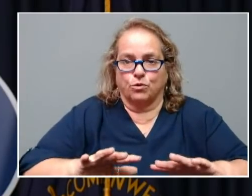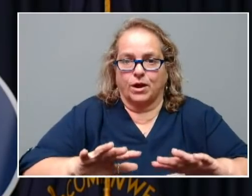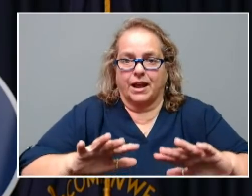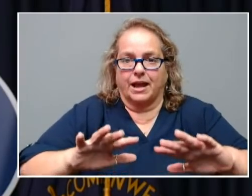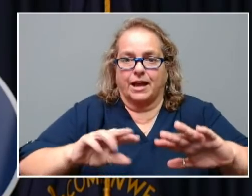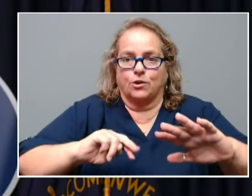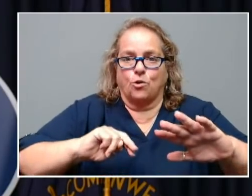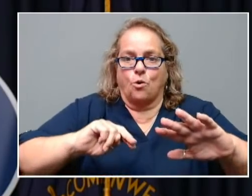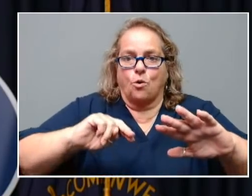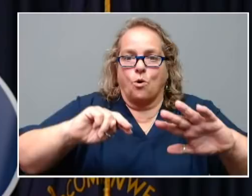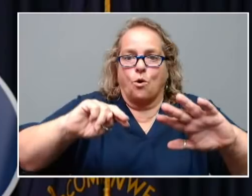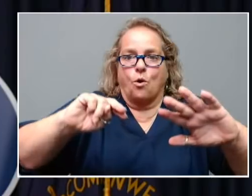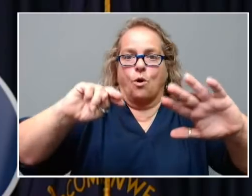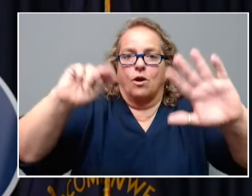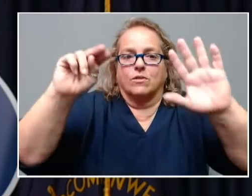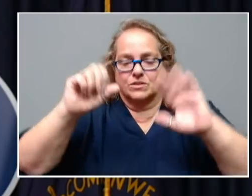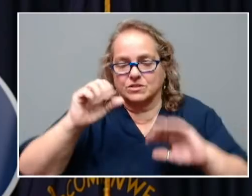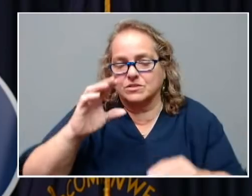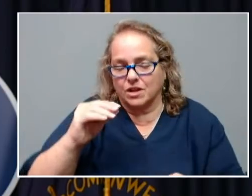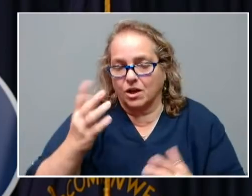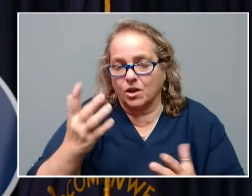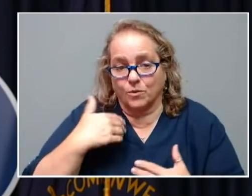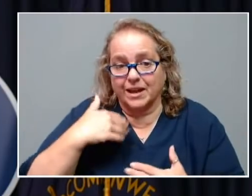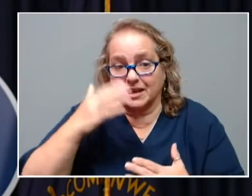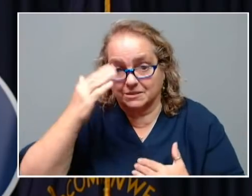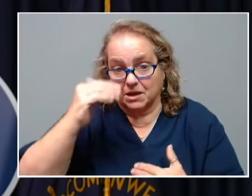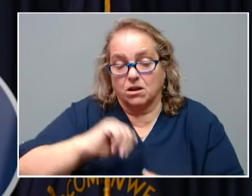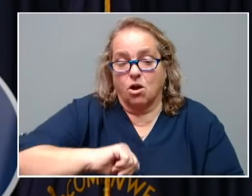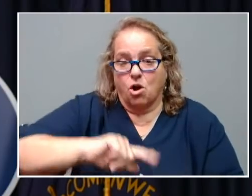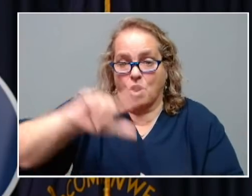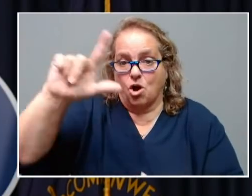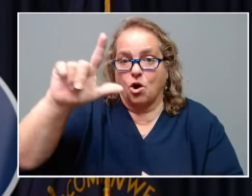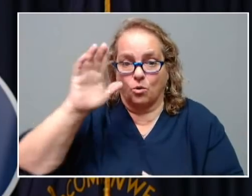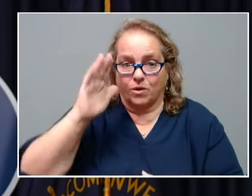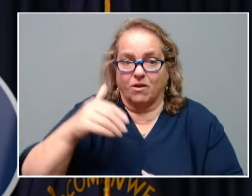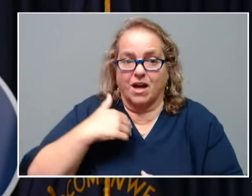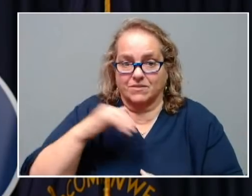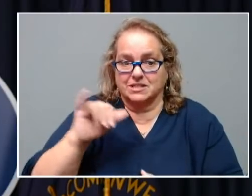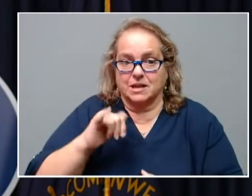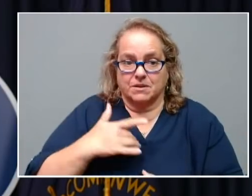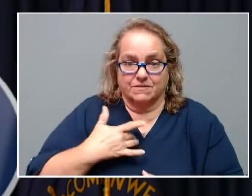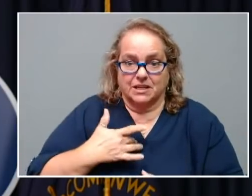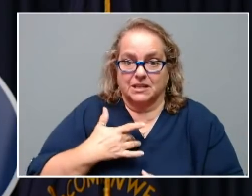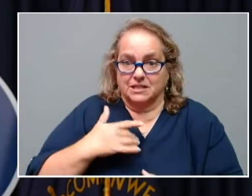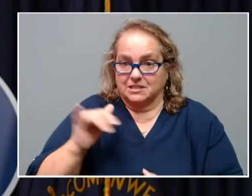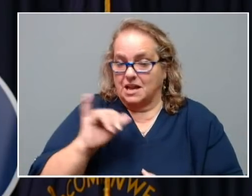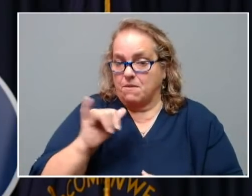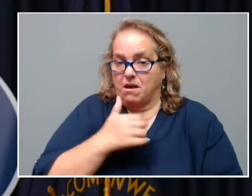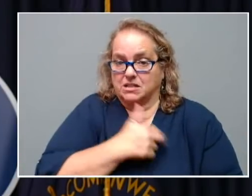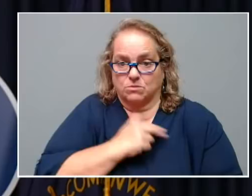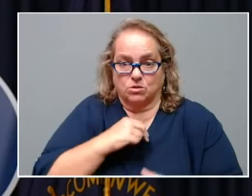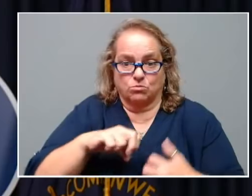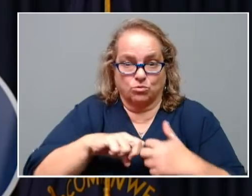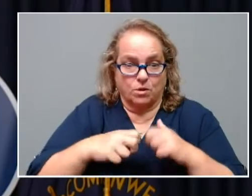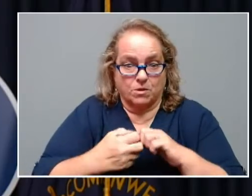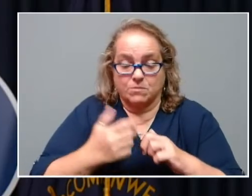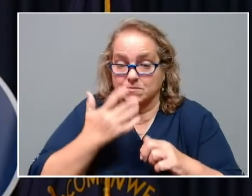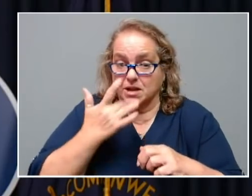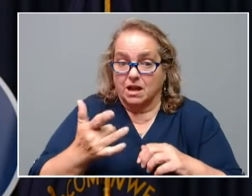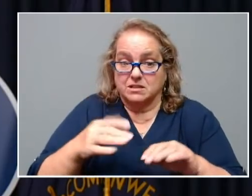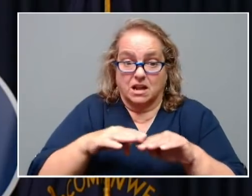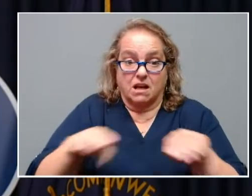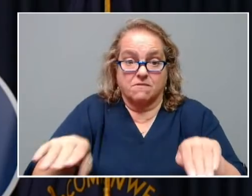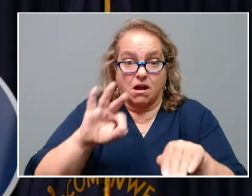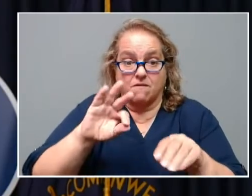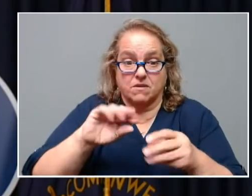that everybody else, because the level of vaccinations we need to stop the Delta variant from